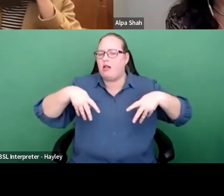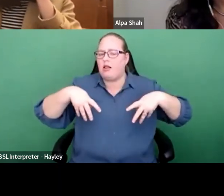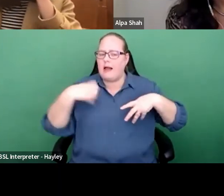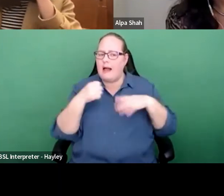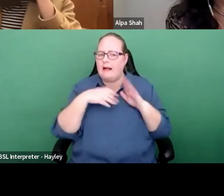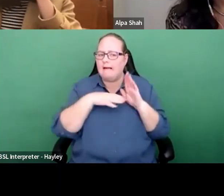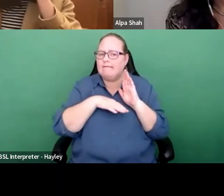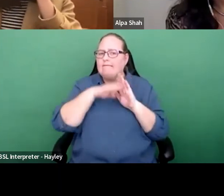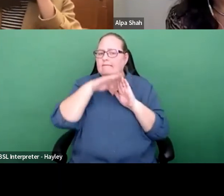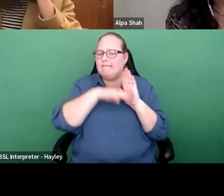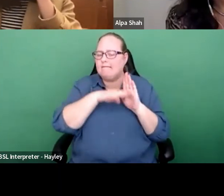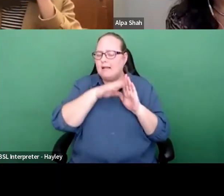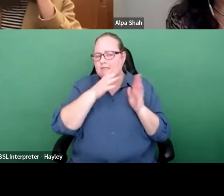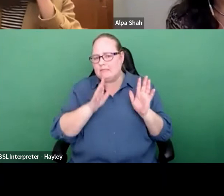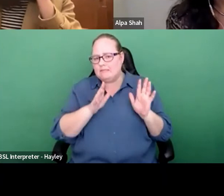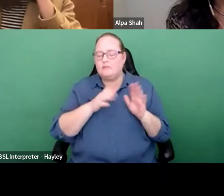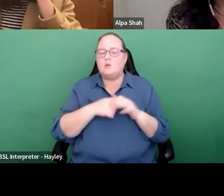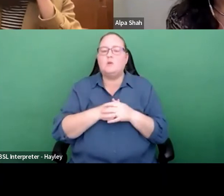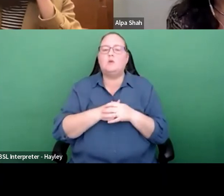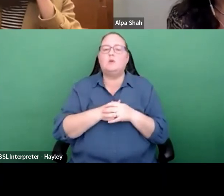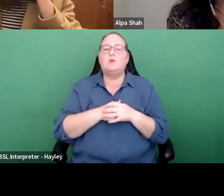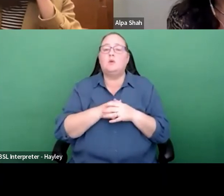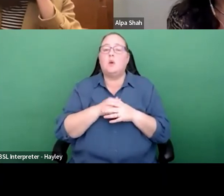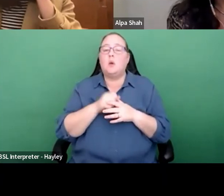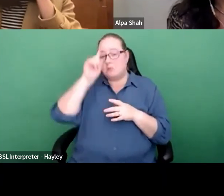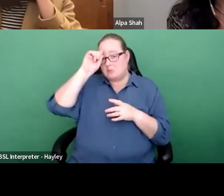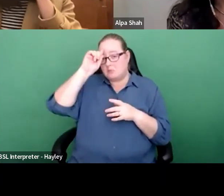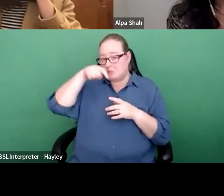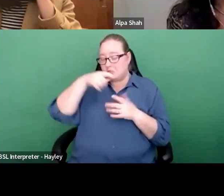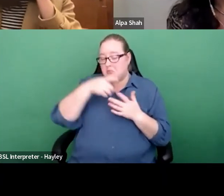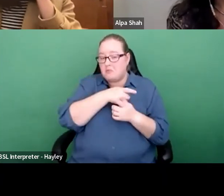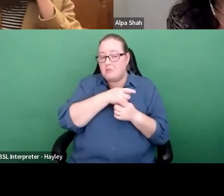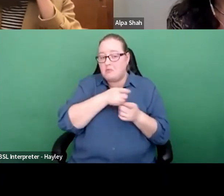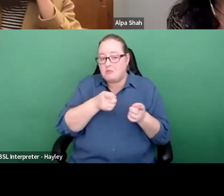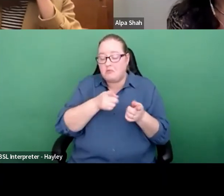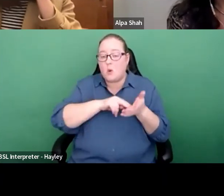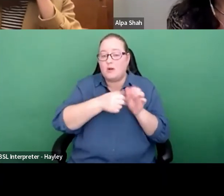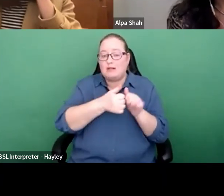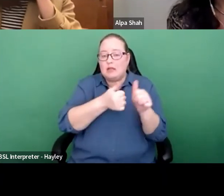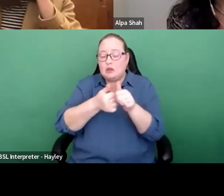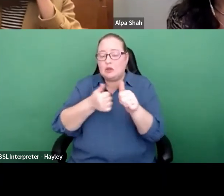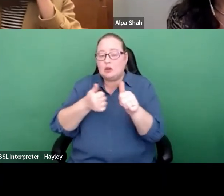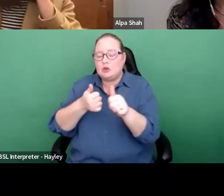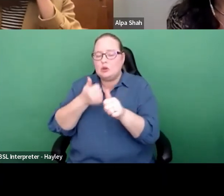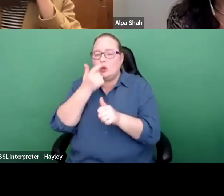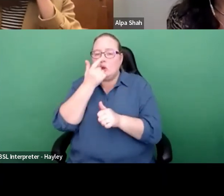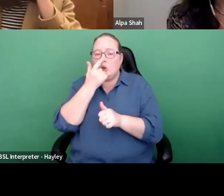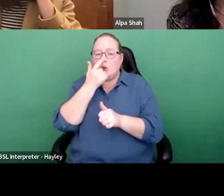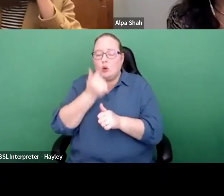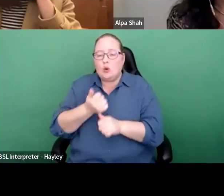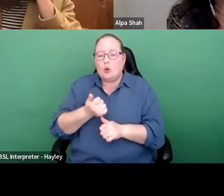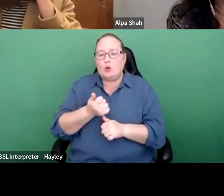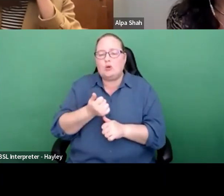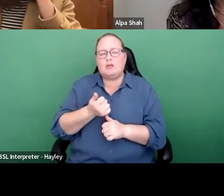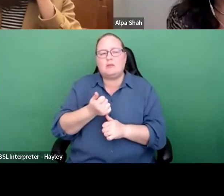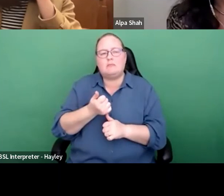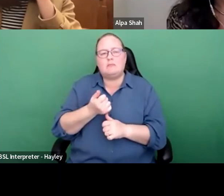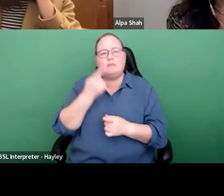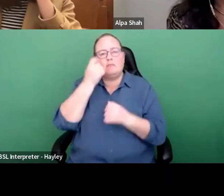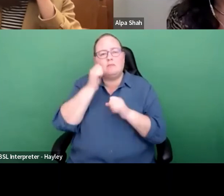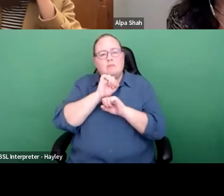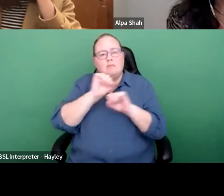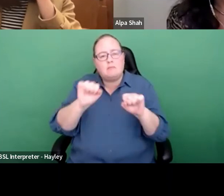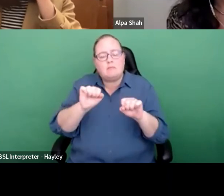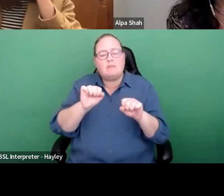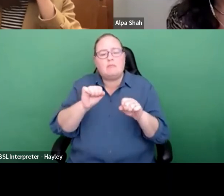to suggest that these organizations could consider a more egalitarian workplace